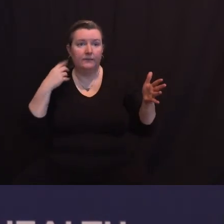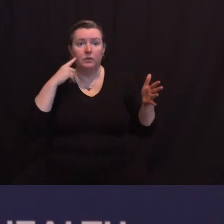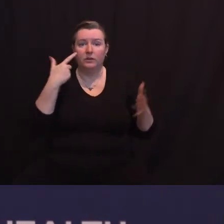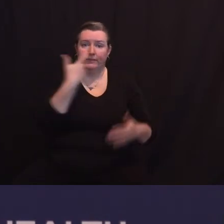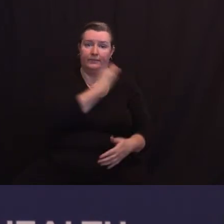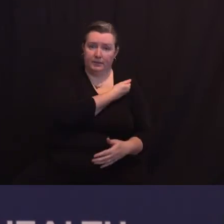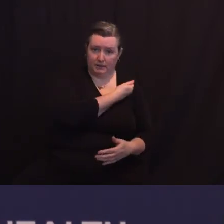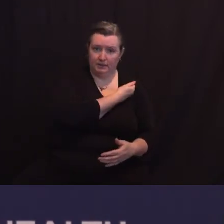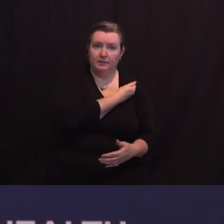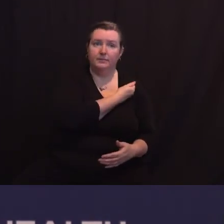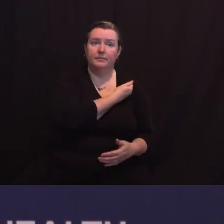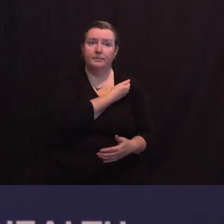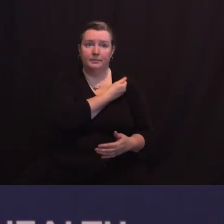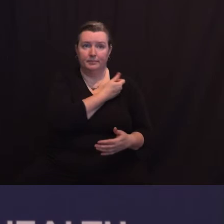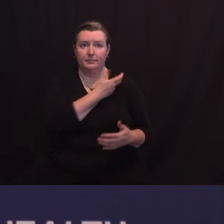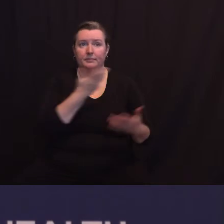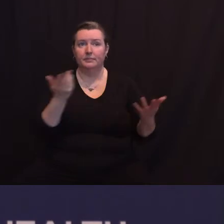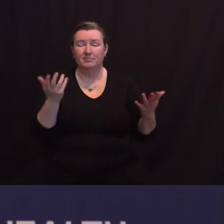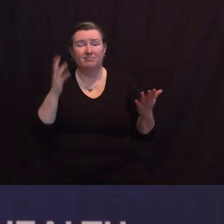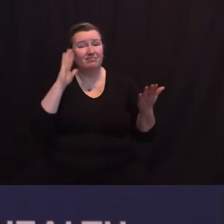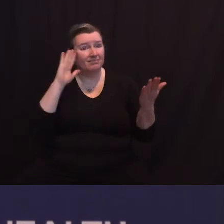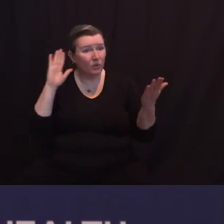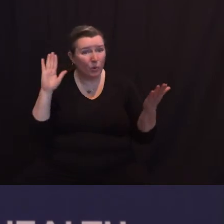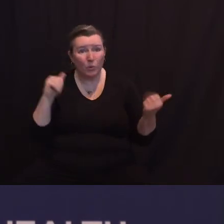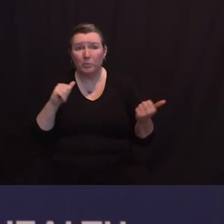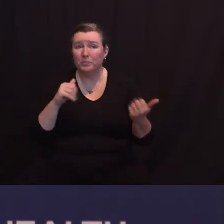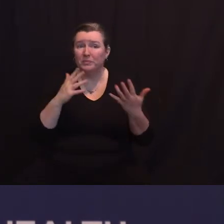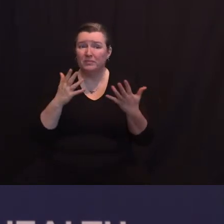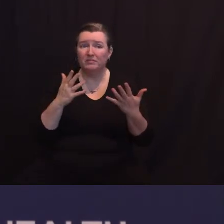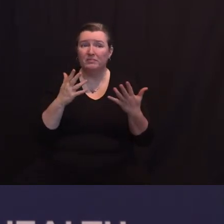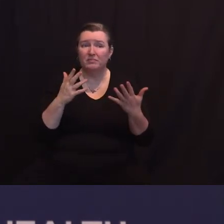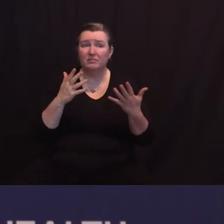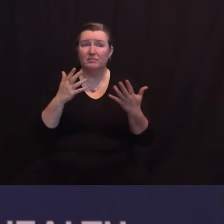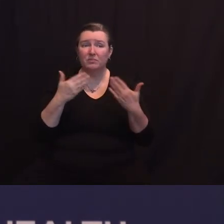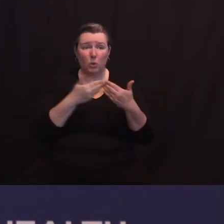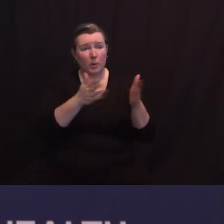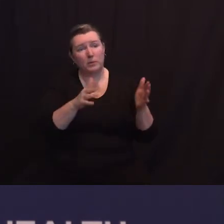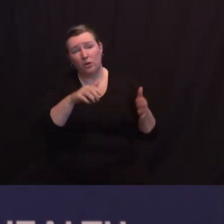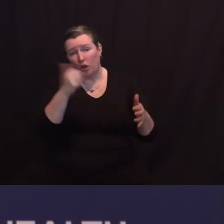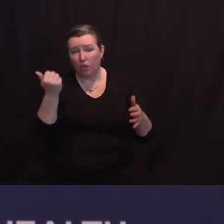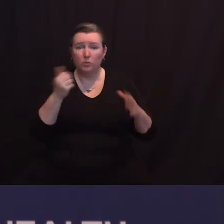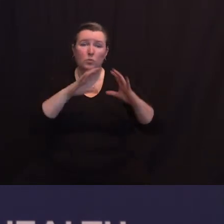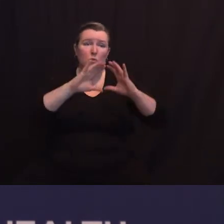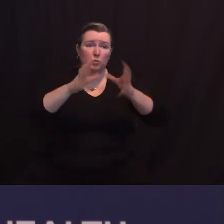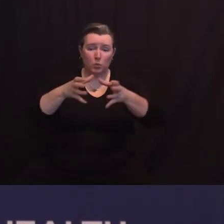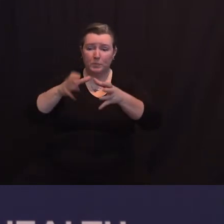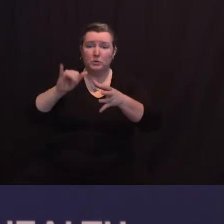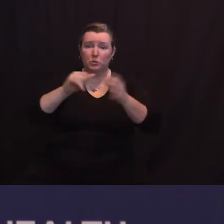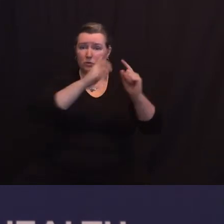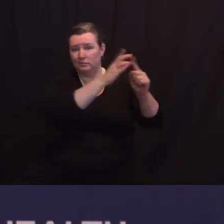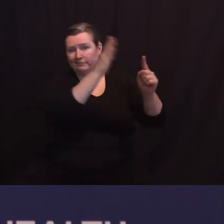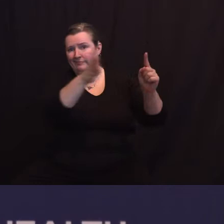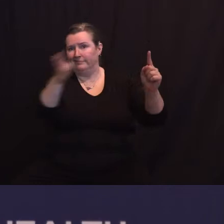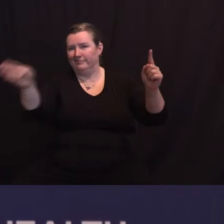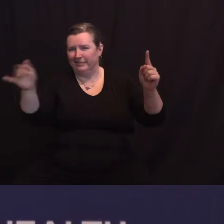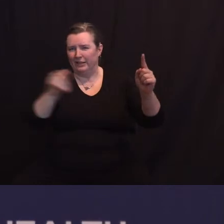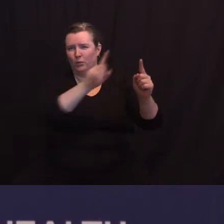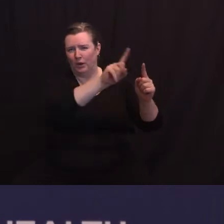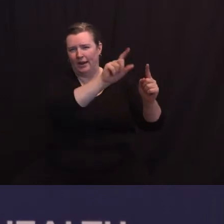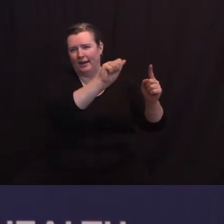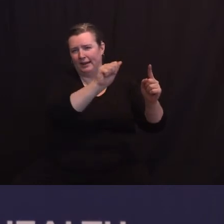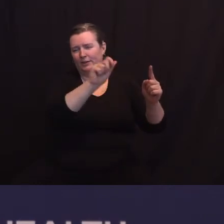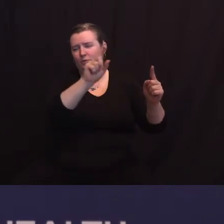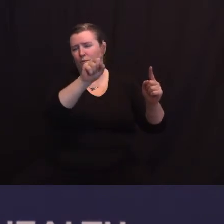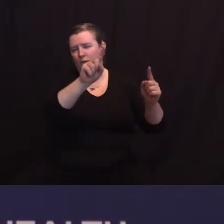can signal at least probably one other set of communities that will come online at some point, I hope not too long in the